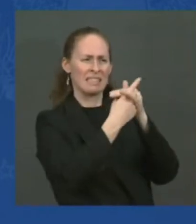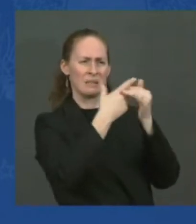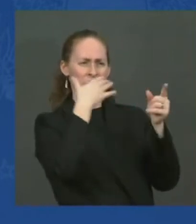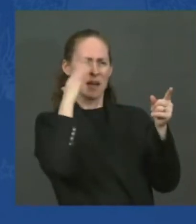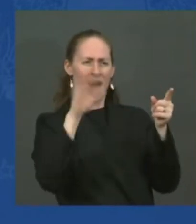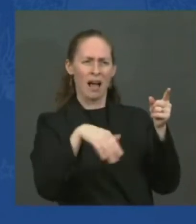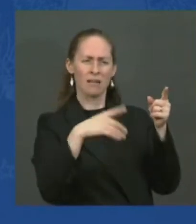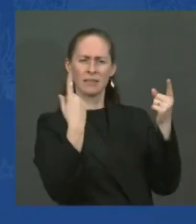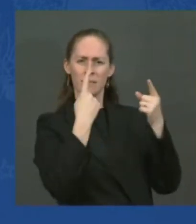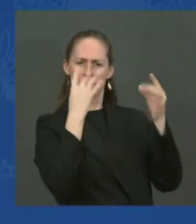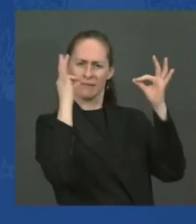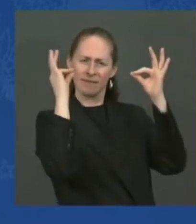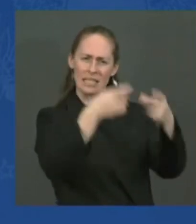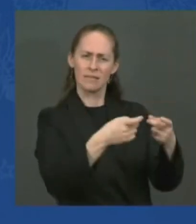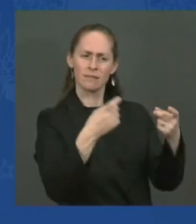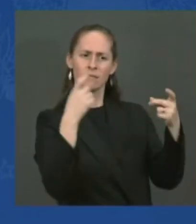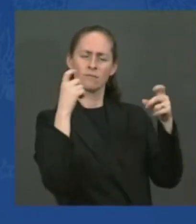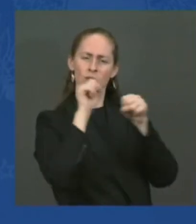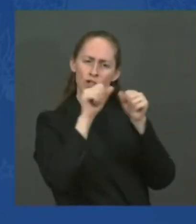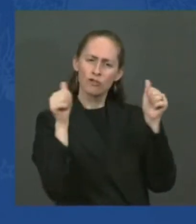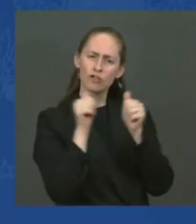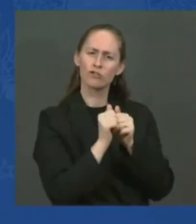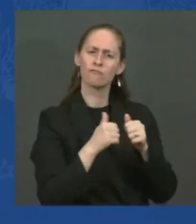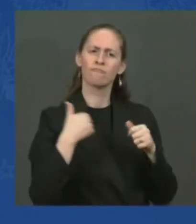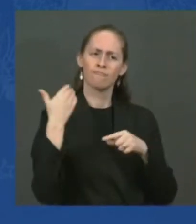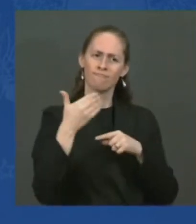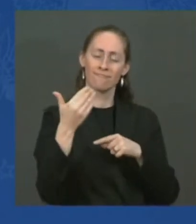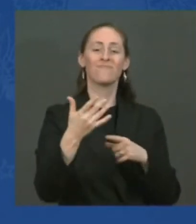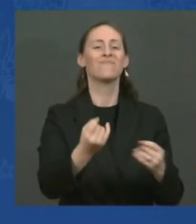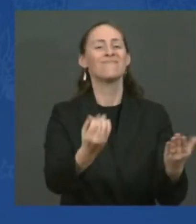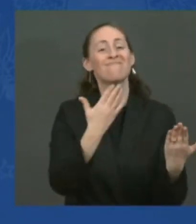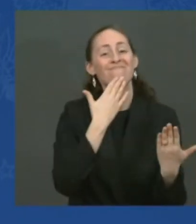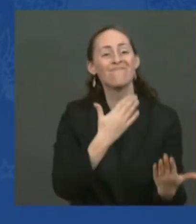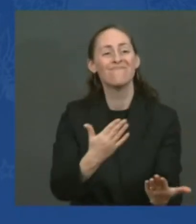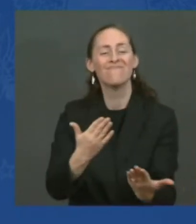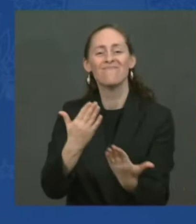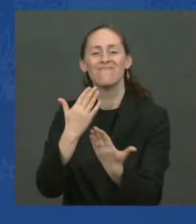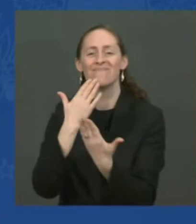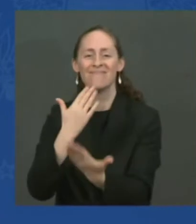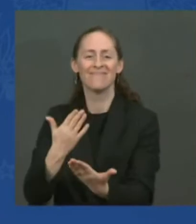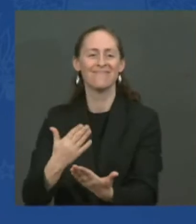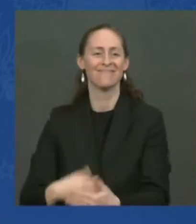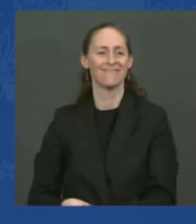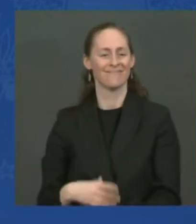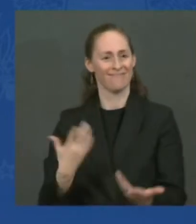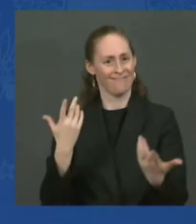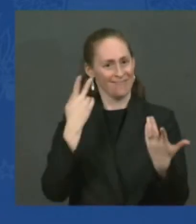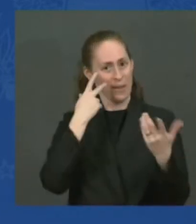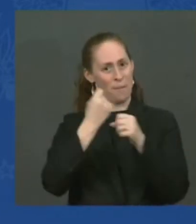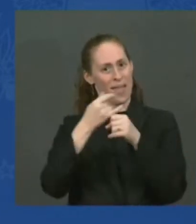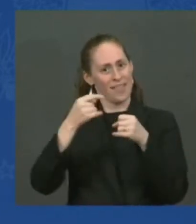Again, I want to thank everybody who's here today for what you did to make this possible. Thank you.